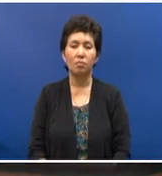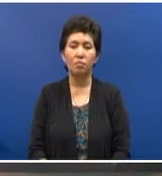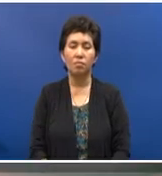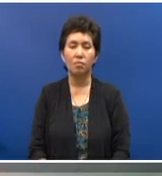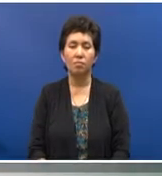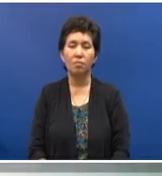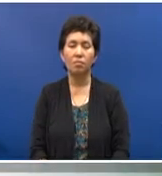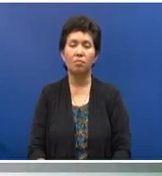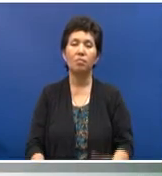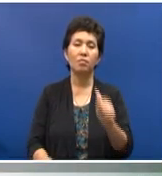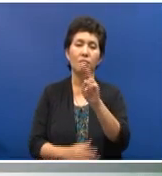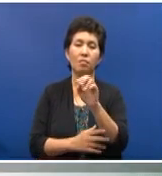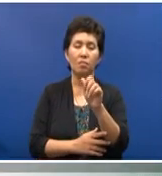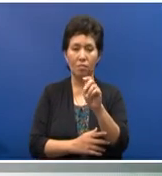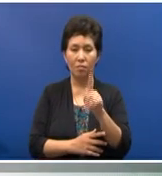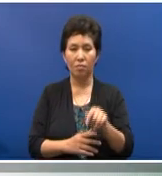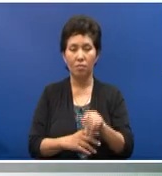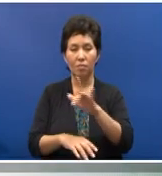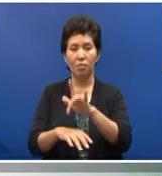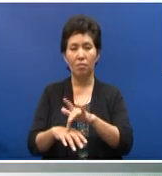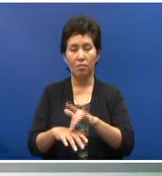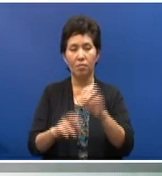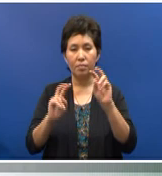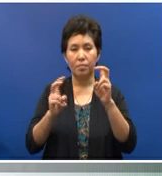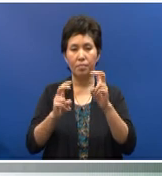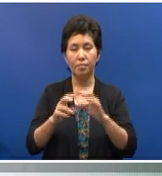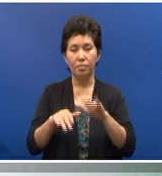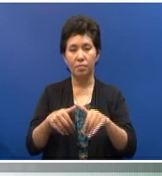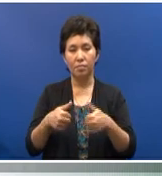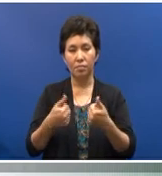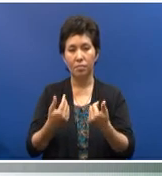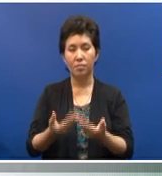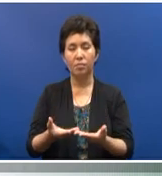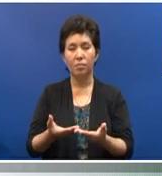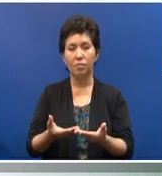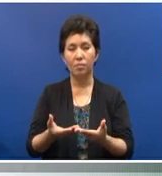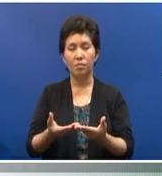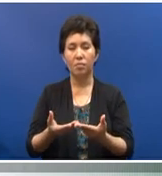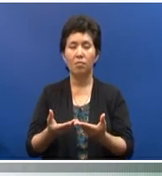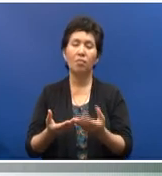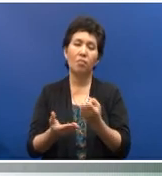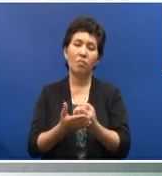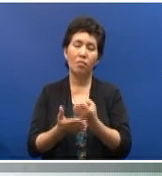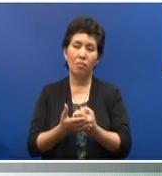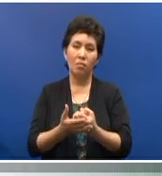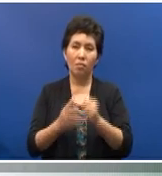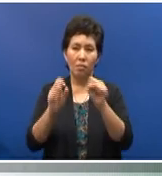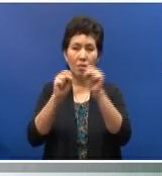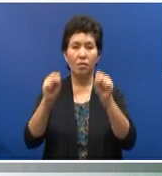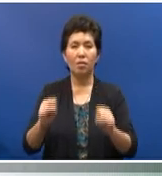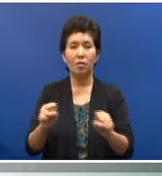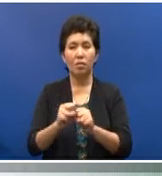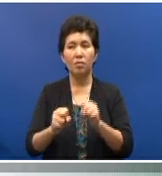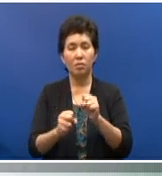Okay, so anthropology also attempts to show how traditional economic system change under